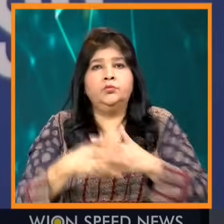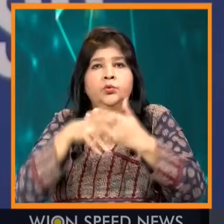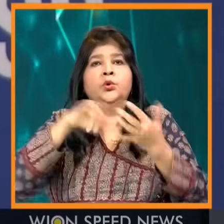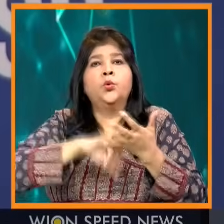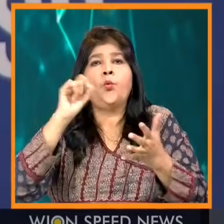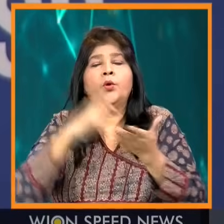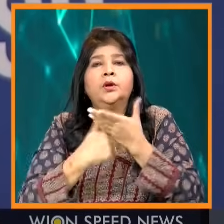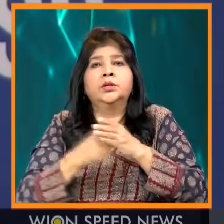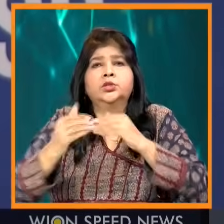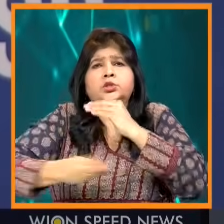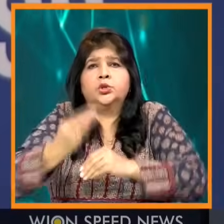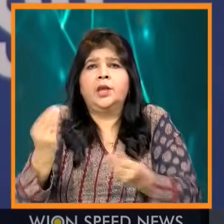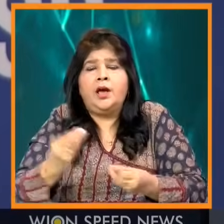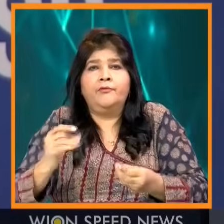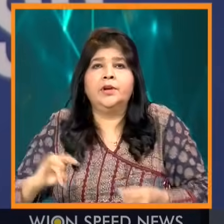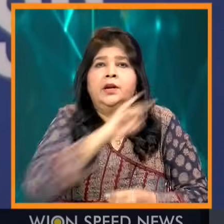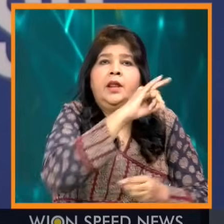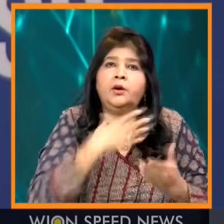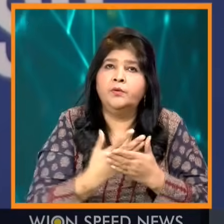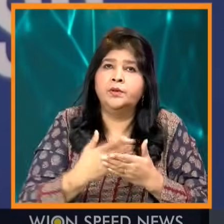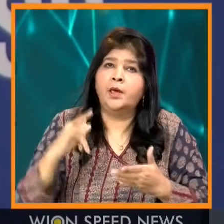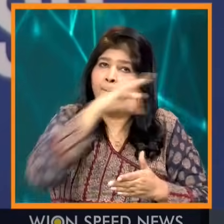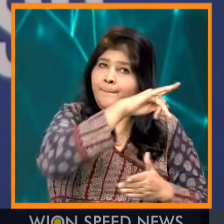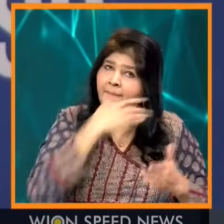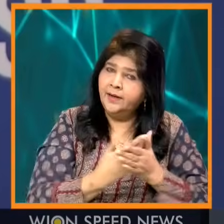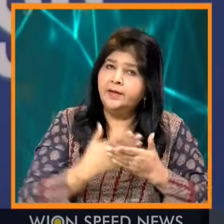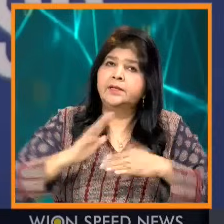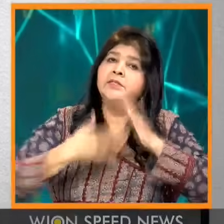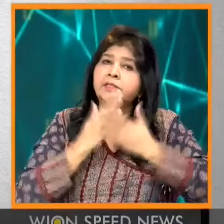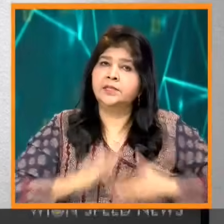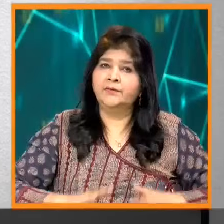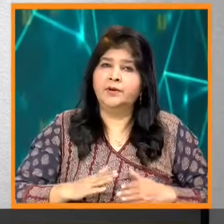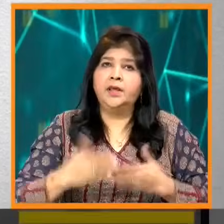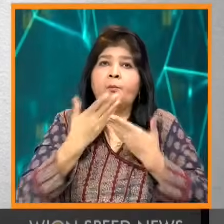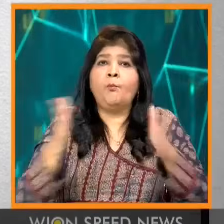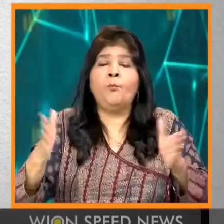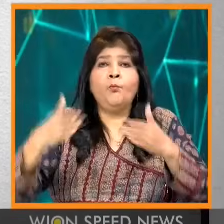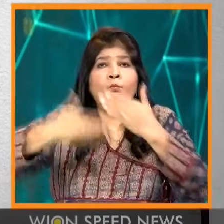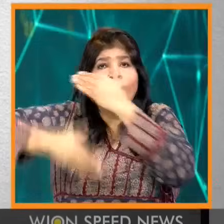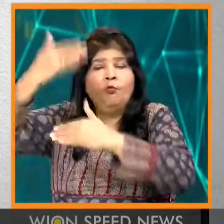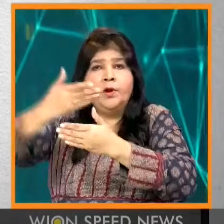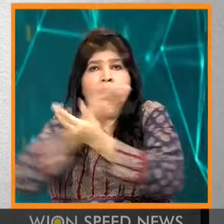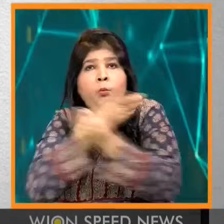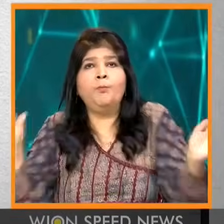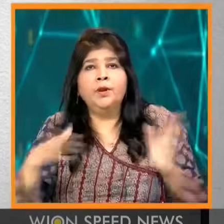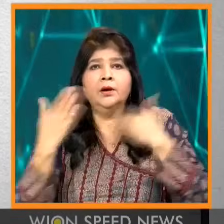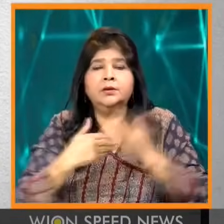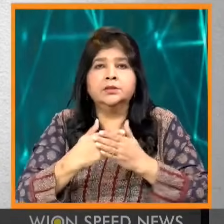of Oregon shortly after takeoff. The plane landed safely after a window blew out midair, leading to rapid